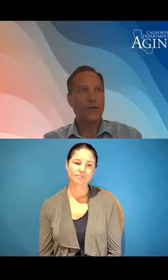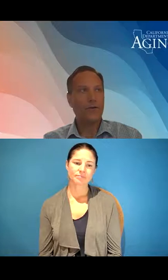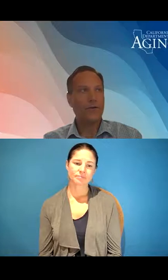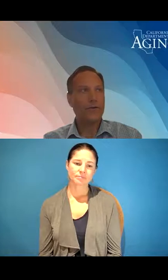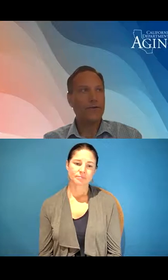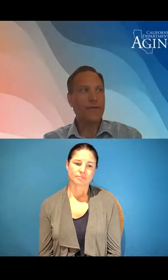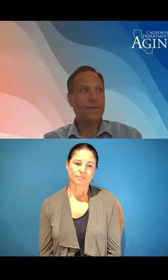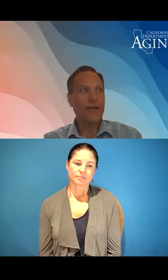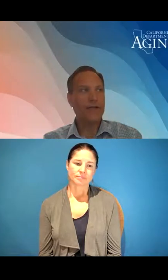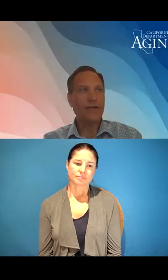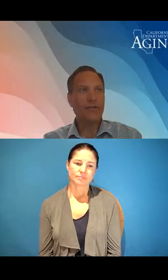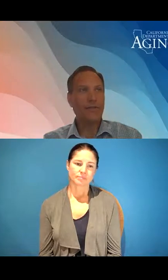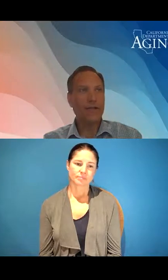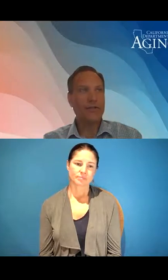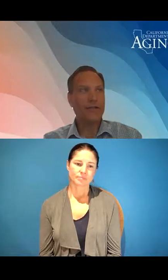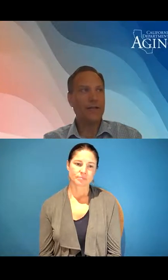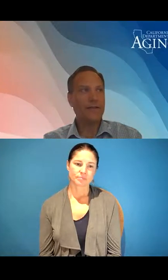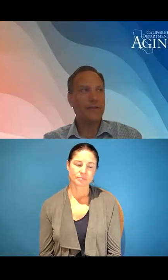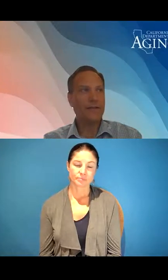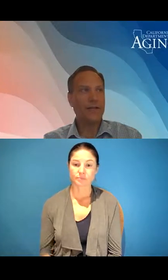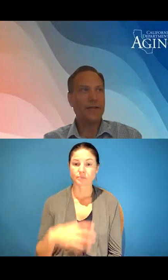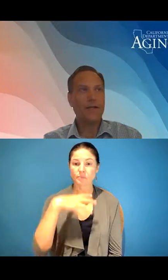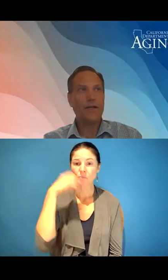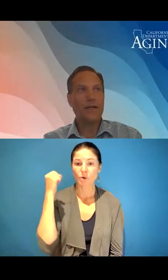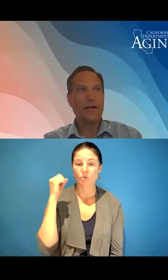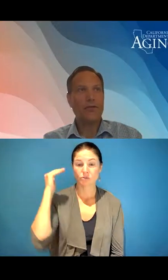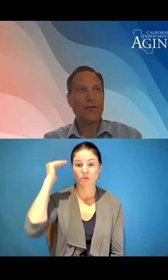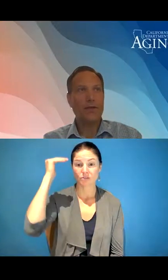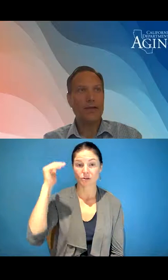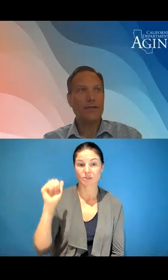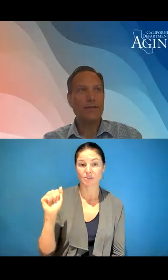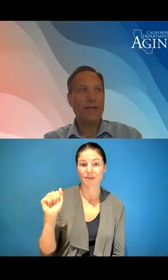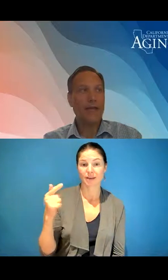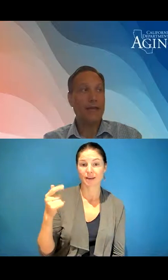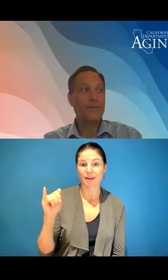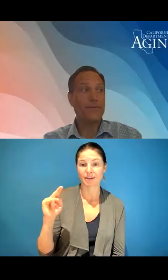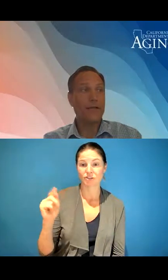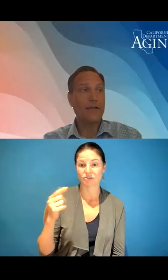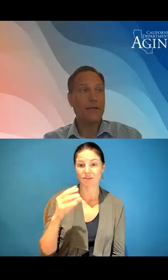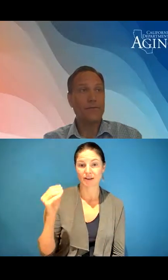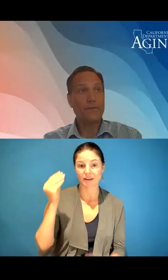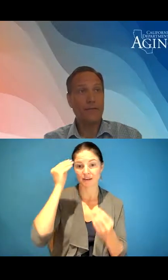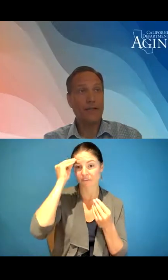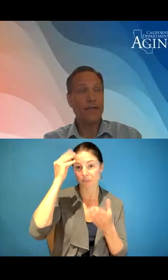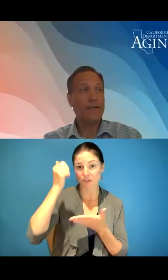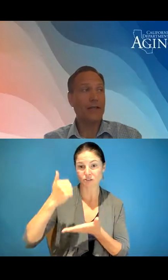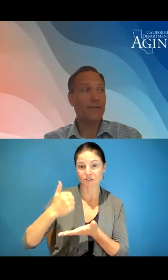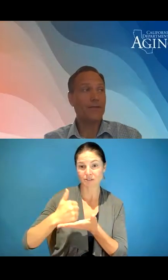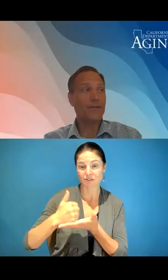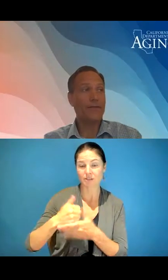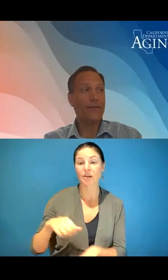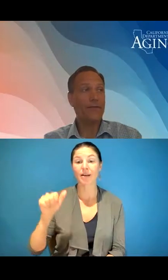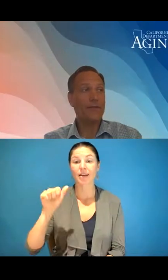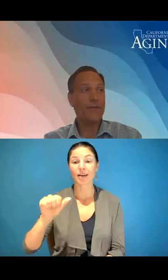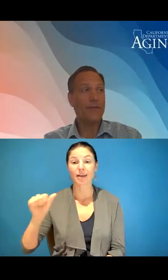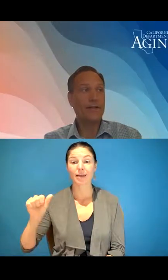On our older adults aging and information assistance line, our AAAs have received and